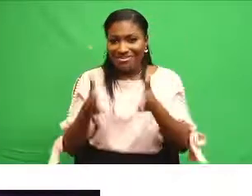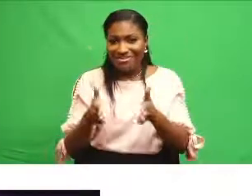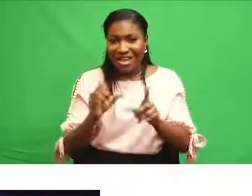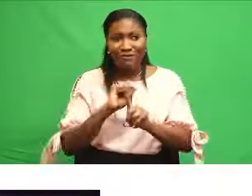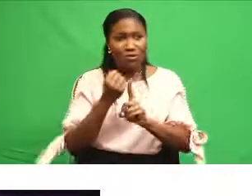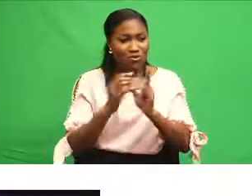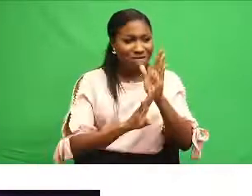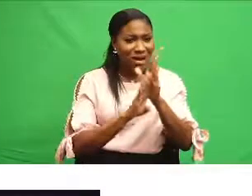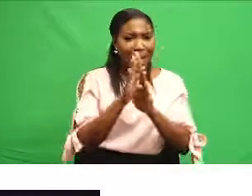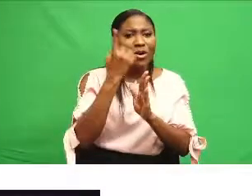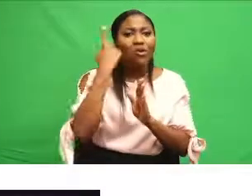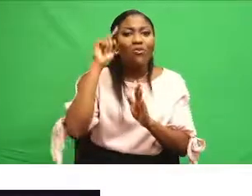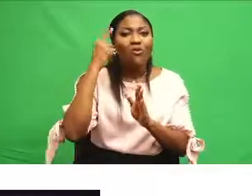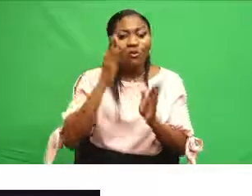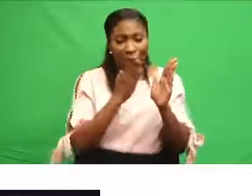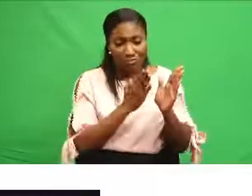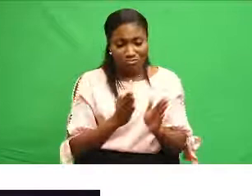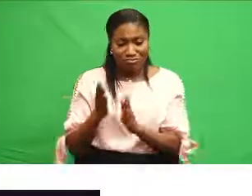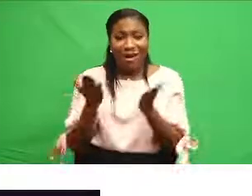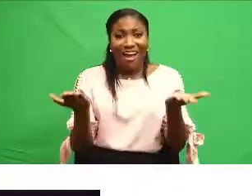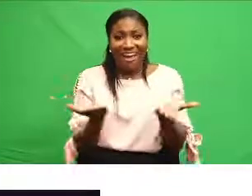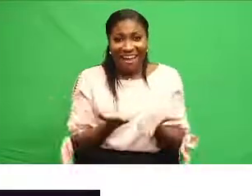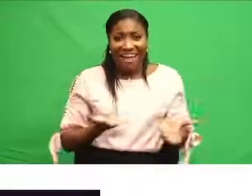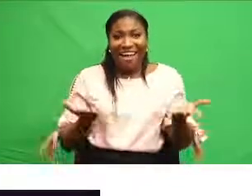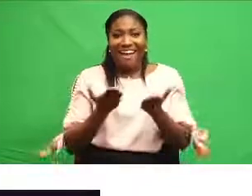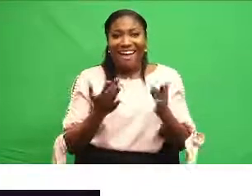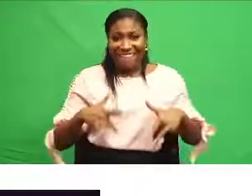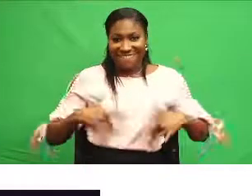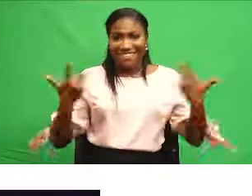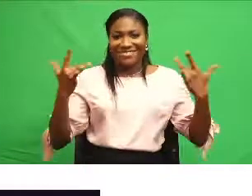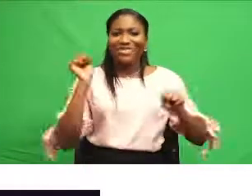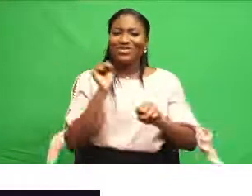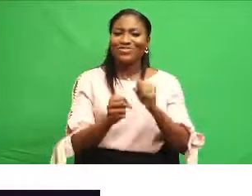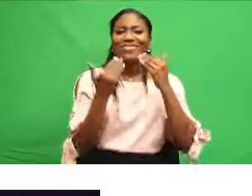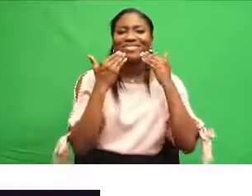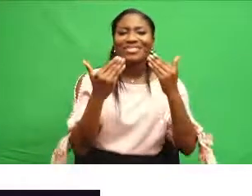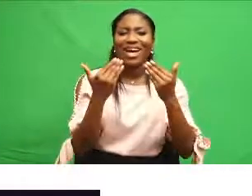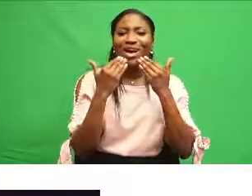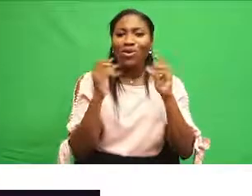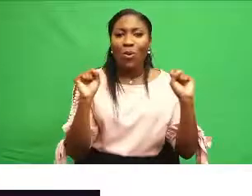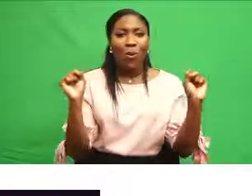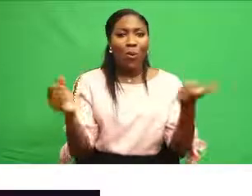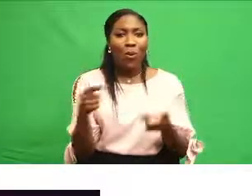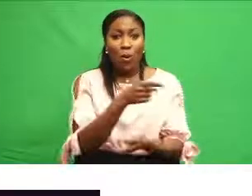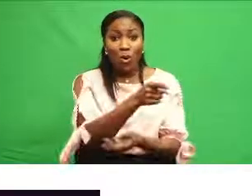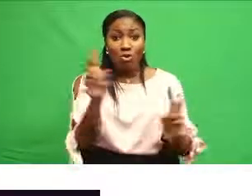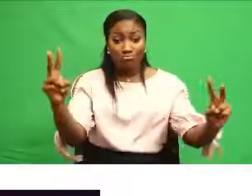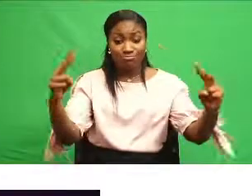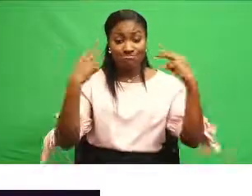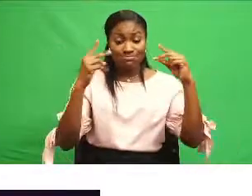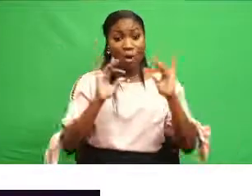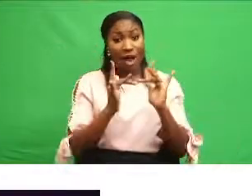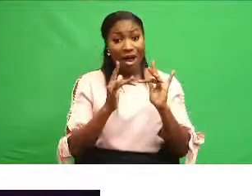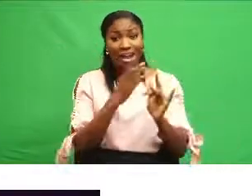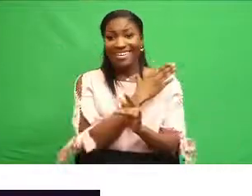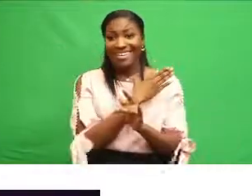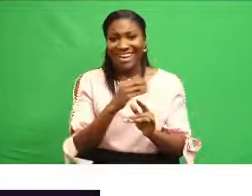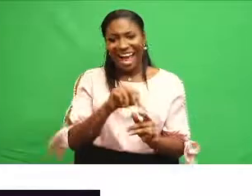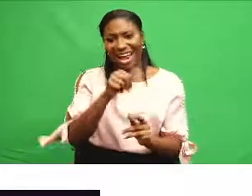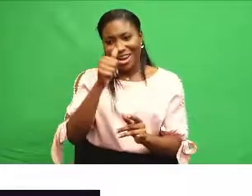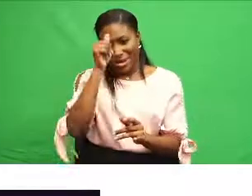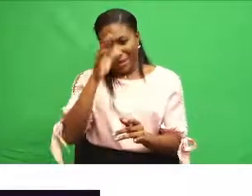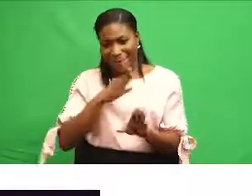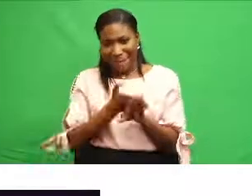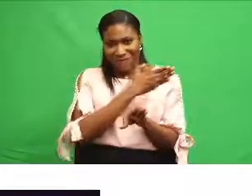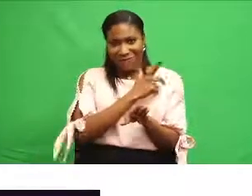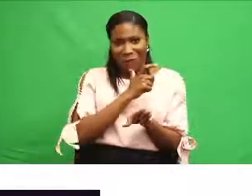event alongside and partnering with, of course, the Division of Aging. So thank you to all our online viewers and to Mr. Thomas who has presented, and